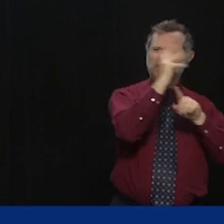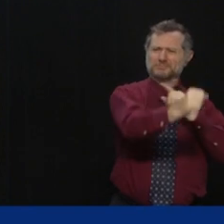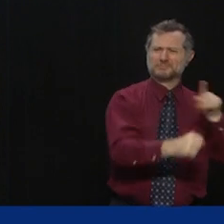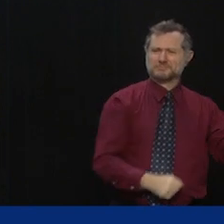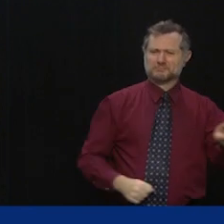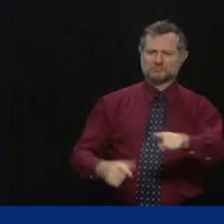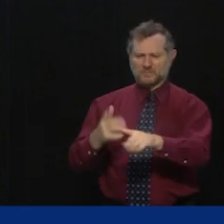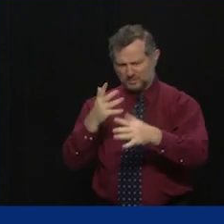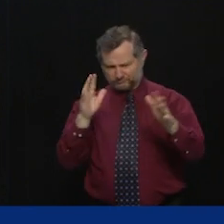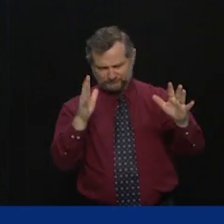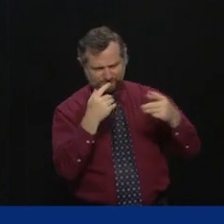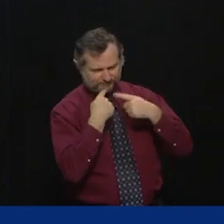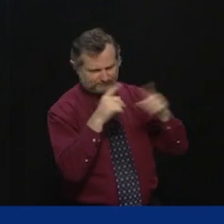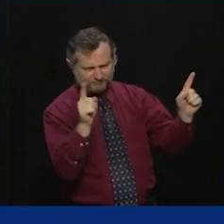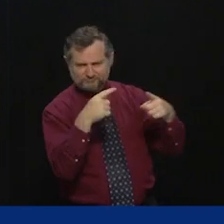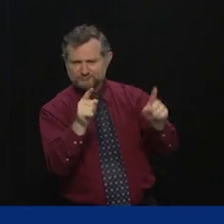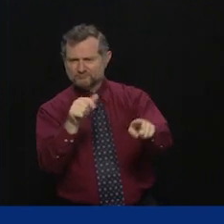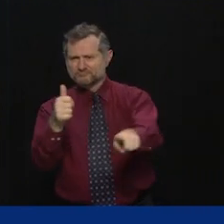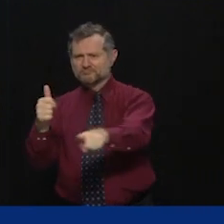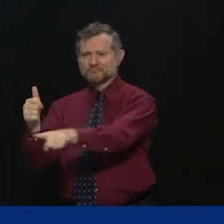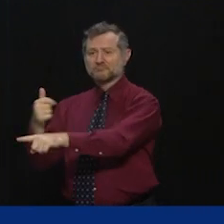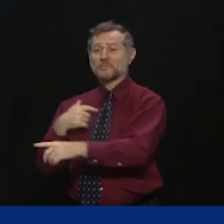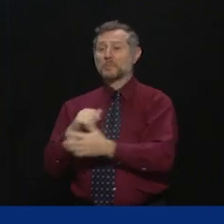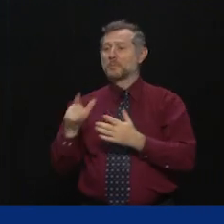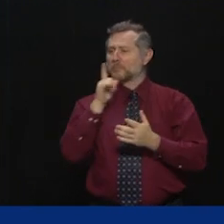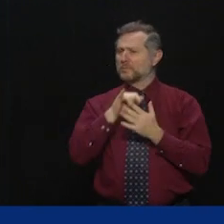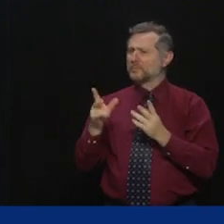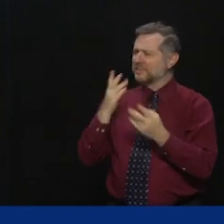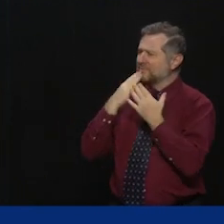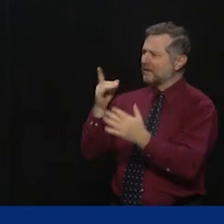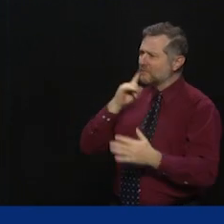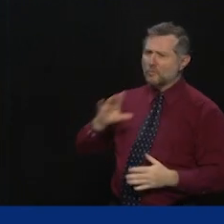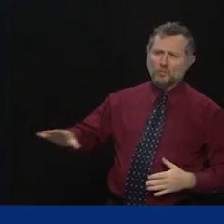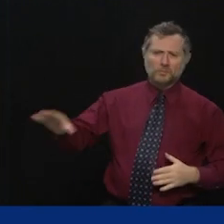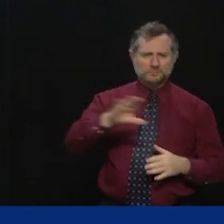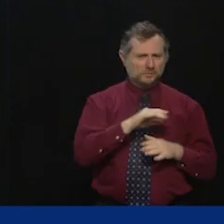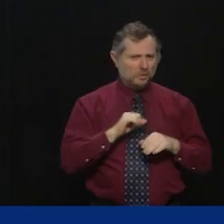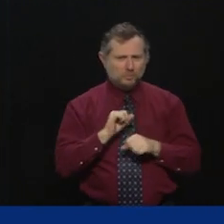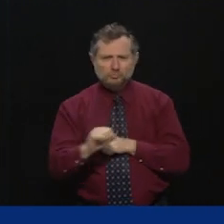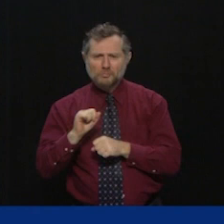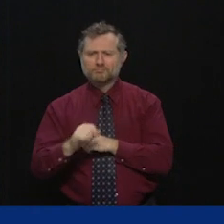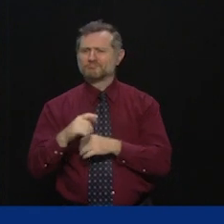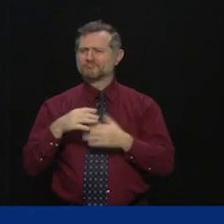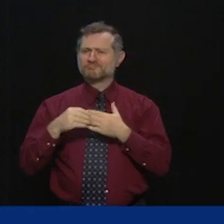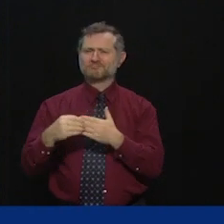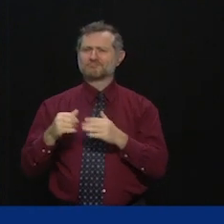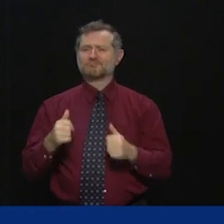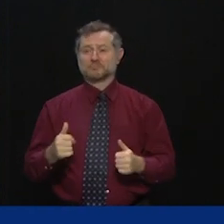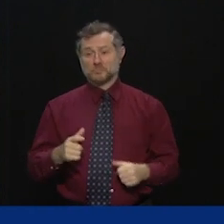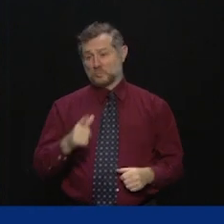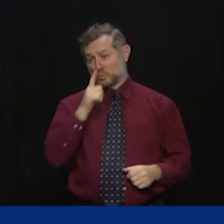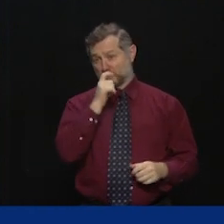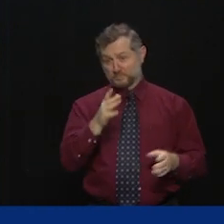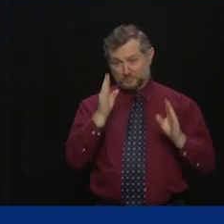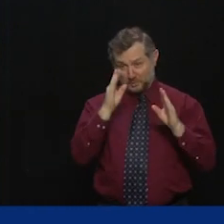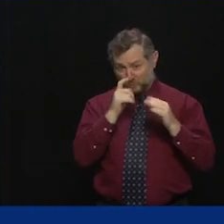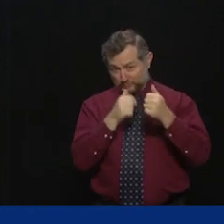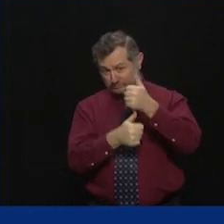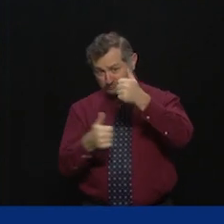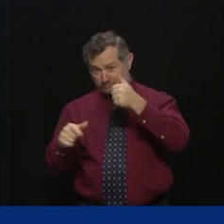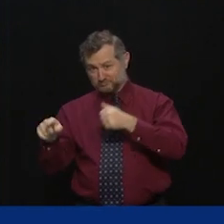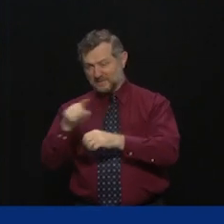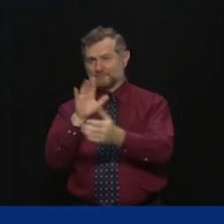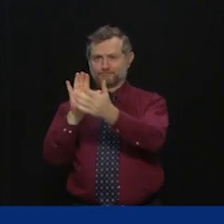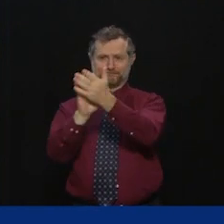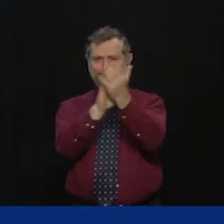my behalf and the people of New York, thank them for their leadership in having this occur, but also to the people who listen to them. But we'll be